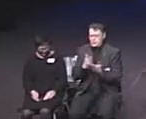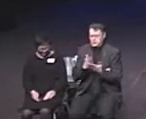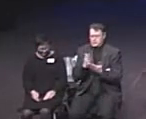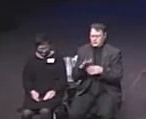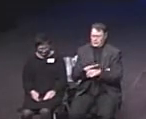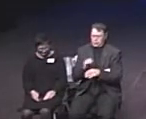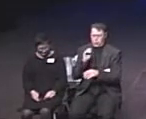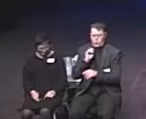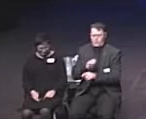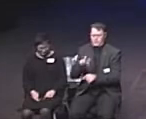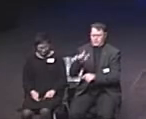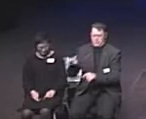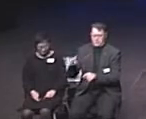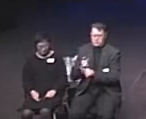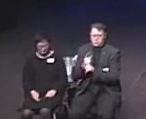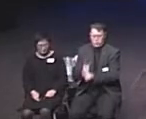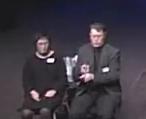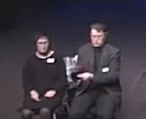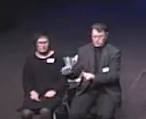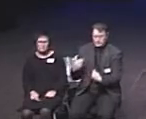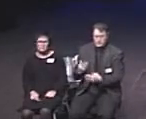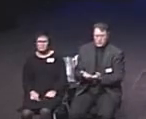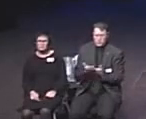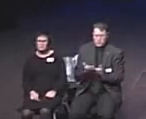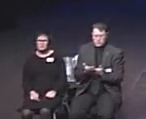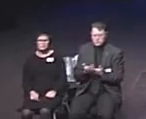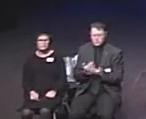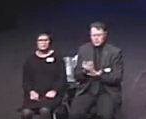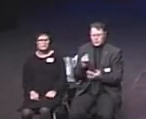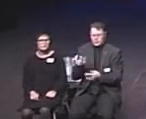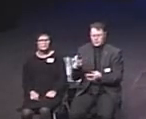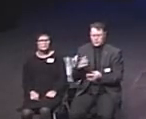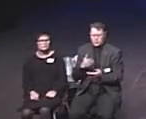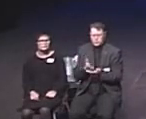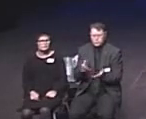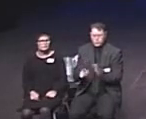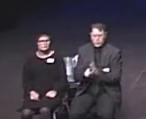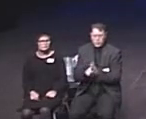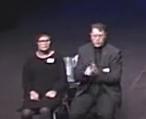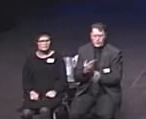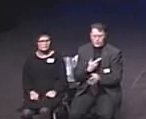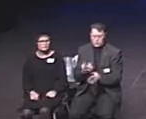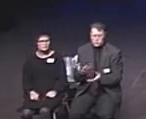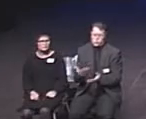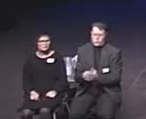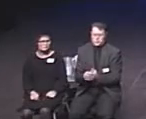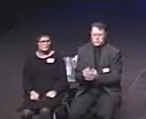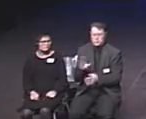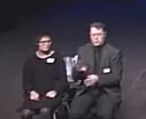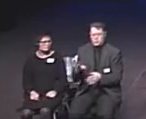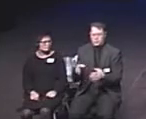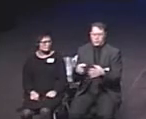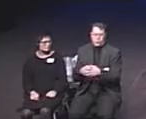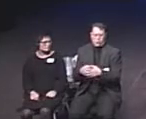us to do this, because we have a lot of teachers at our museum together with their